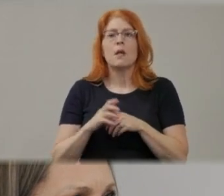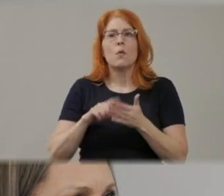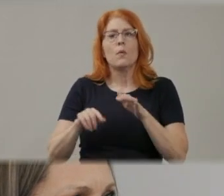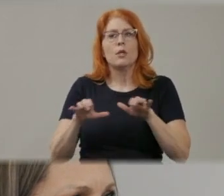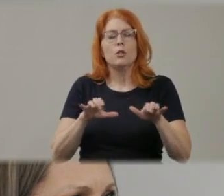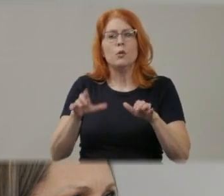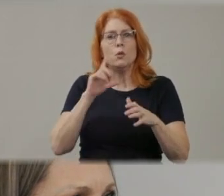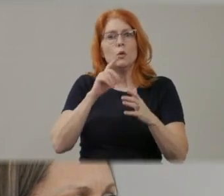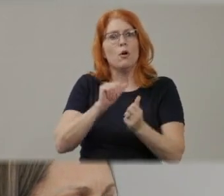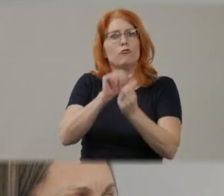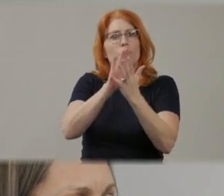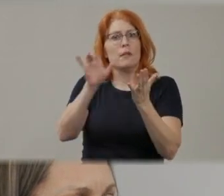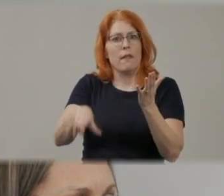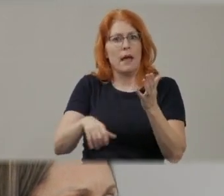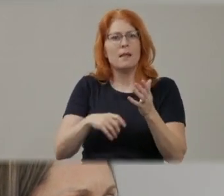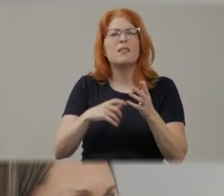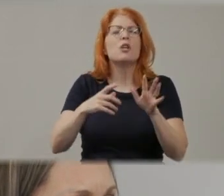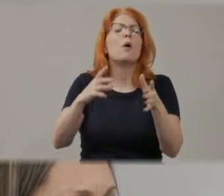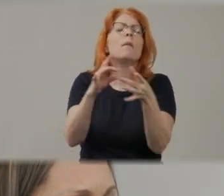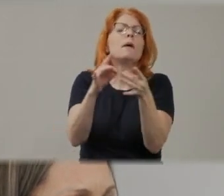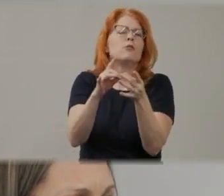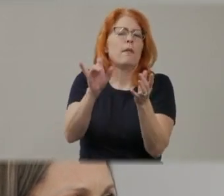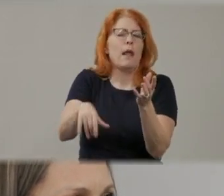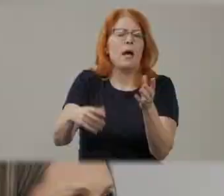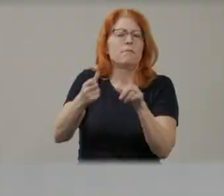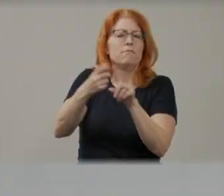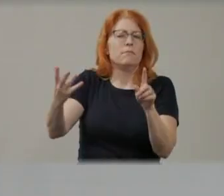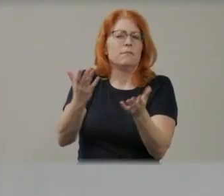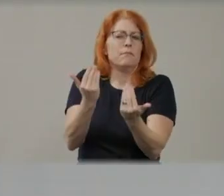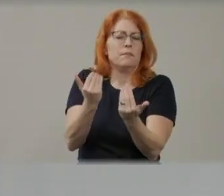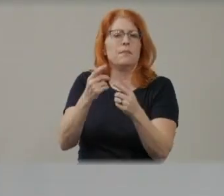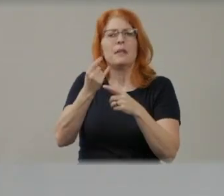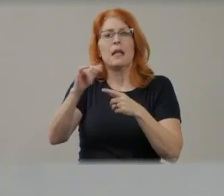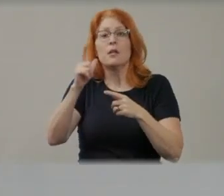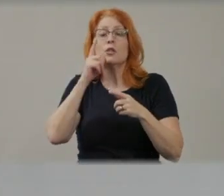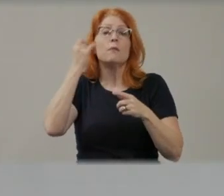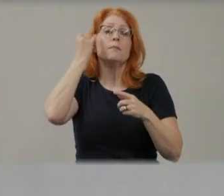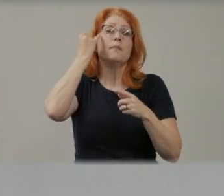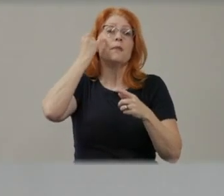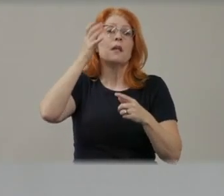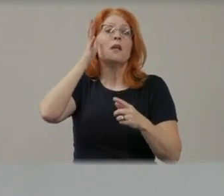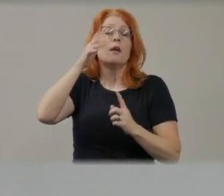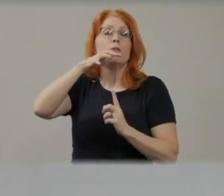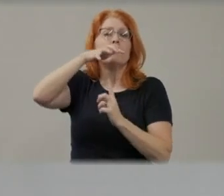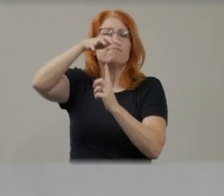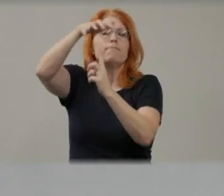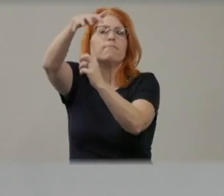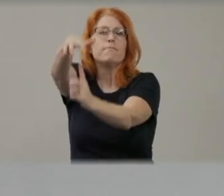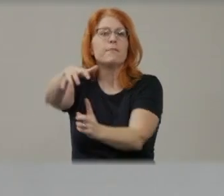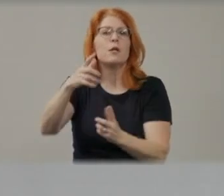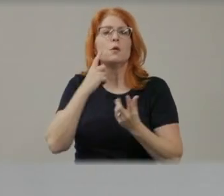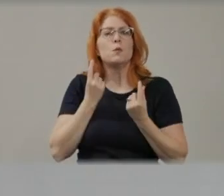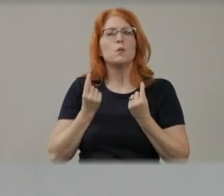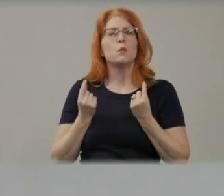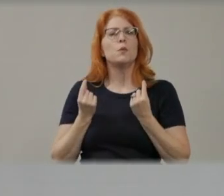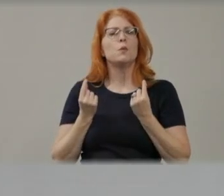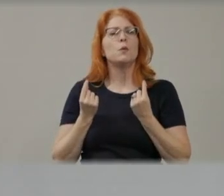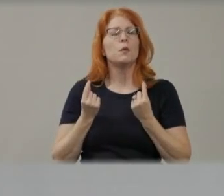that. Talk about that for a second, Gil. You've got a helicopter ride in the future. Why don't you tell the folks what you're going to be